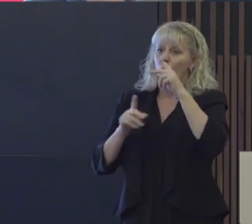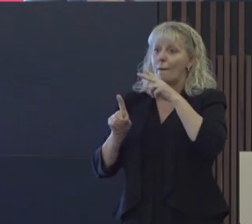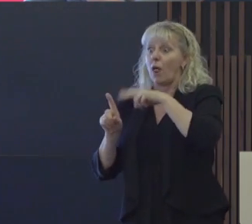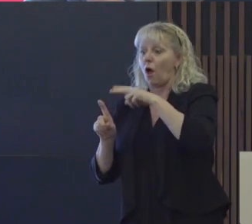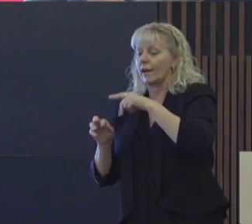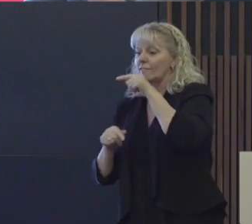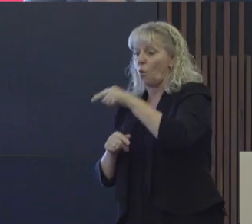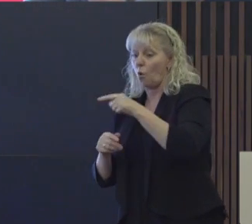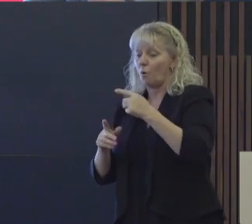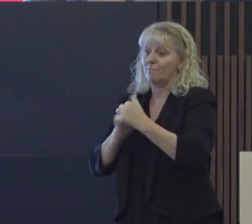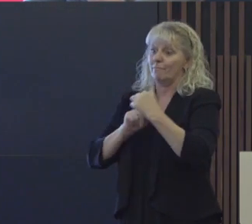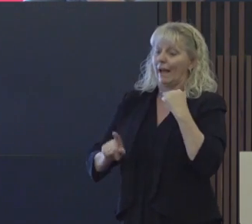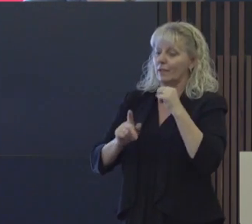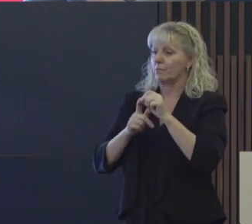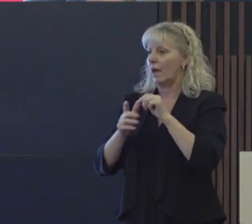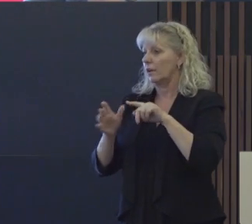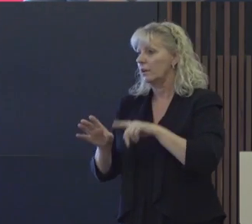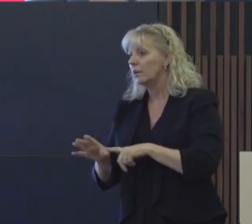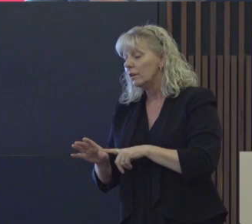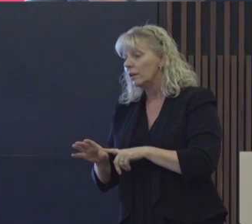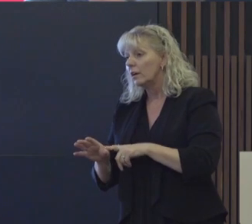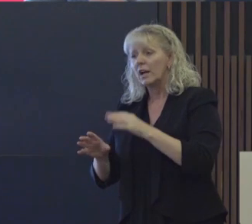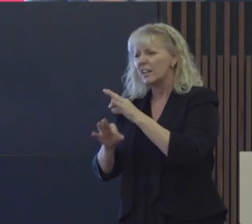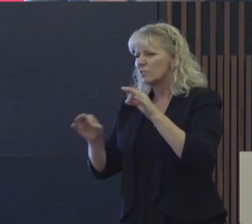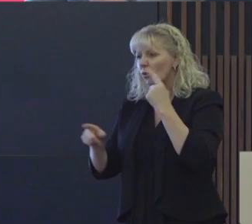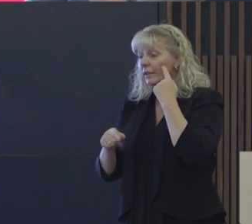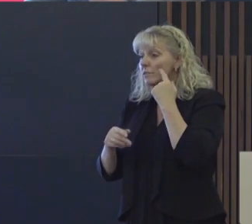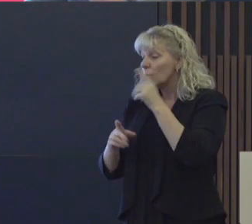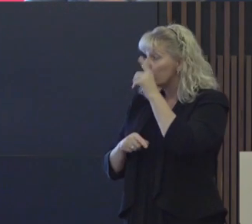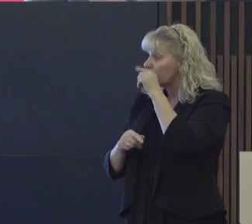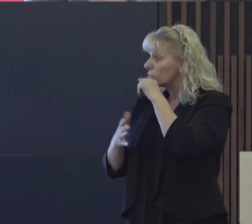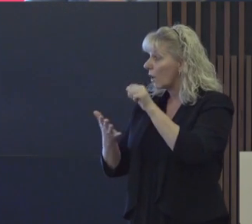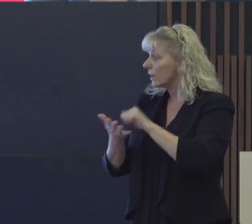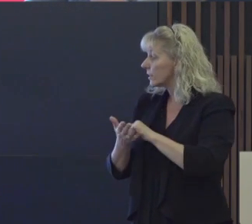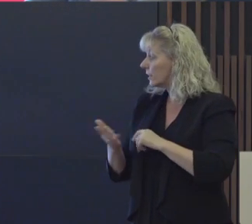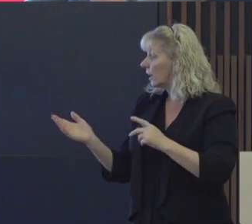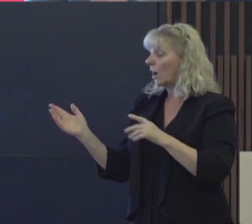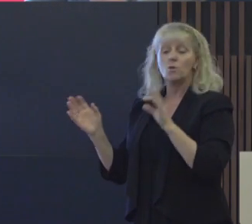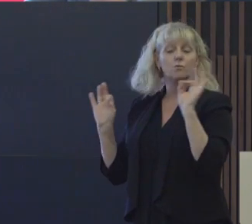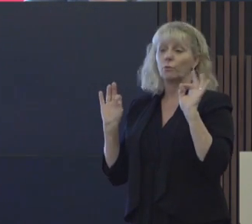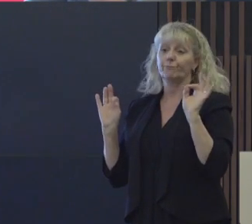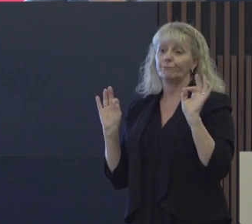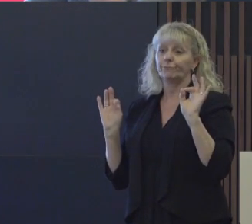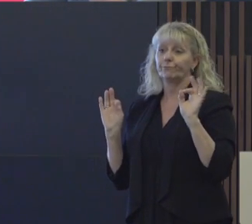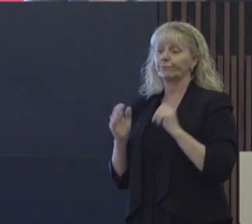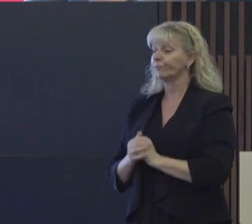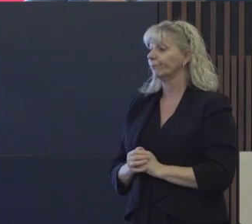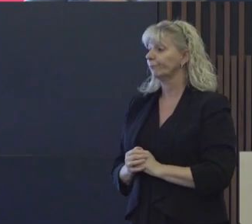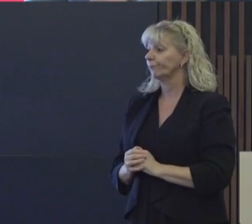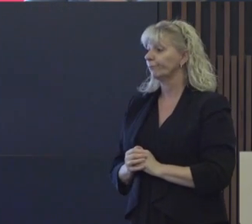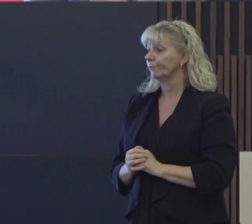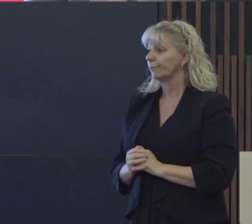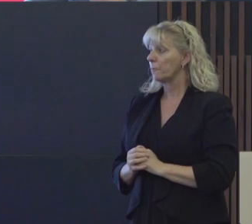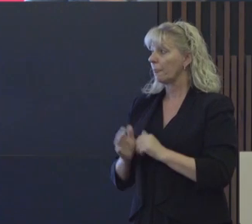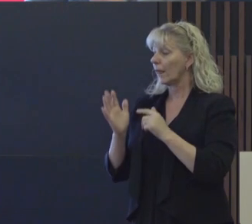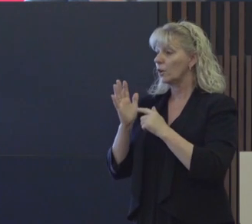where so that none of it is made easy for people, is it? No, it's not even just...